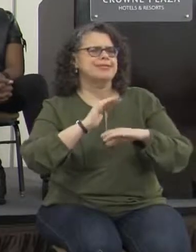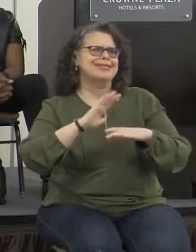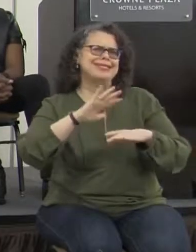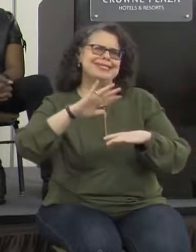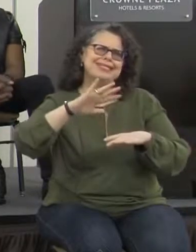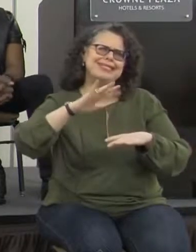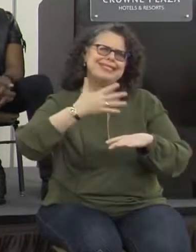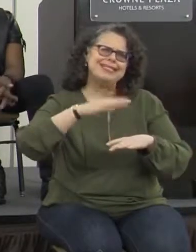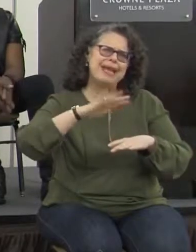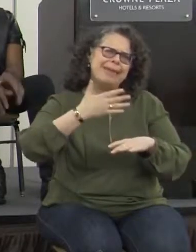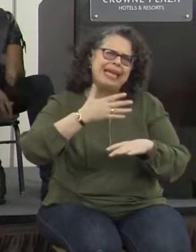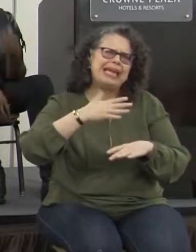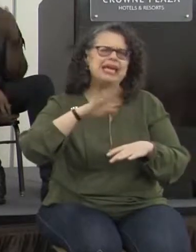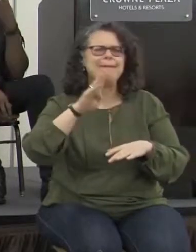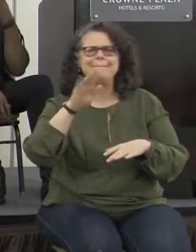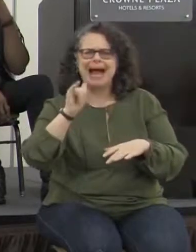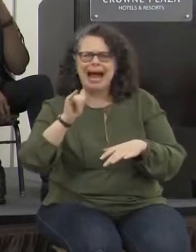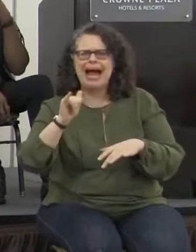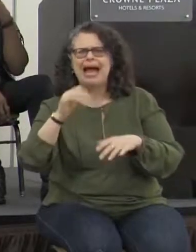Semi-biannual. Semi-biannual